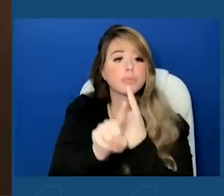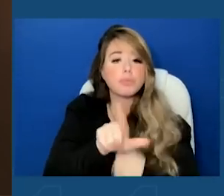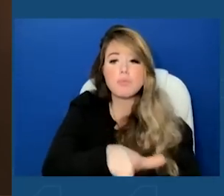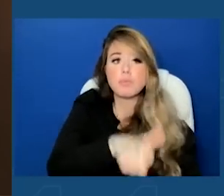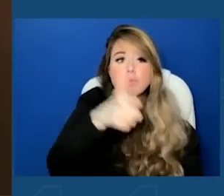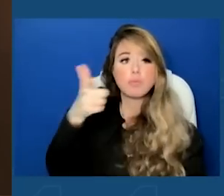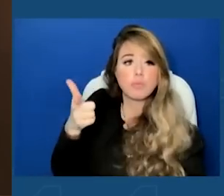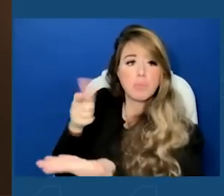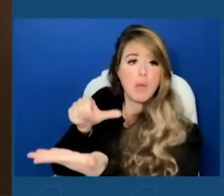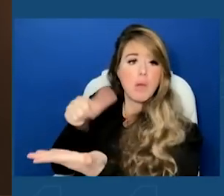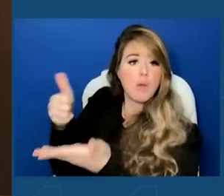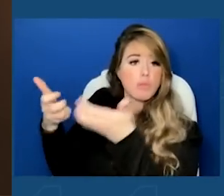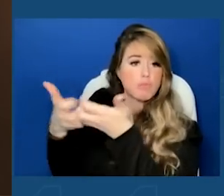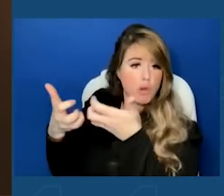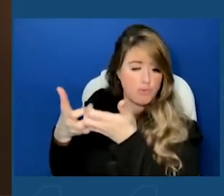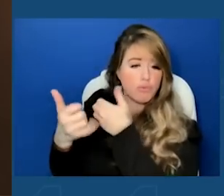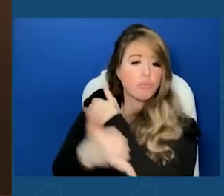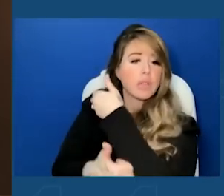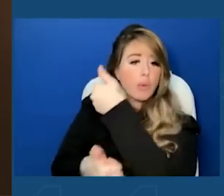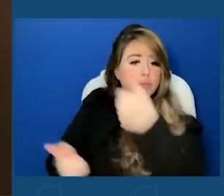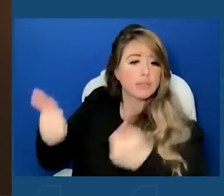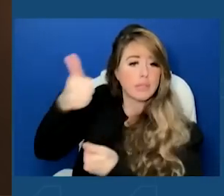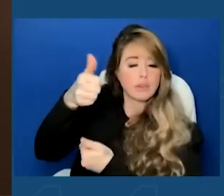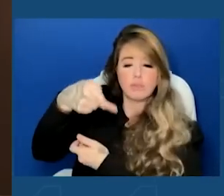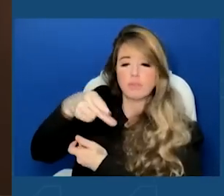government, County Executive Mark Polenkars.